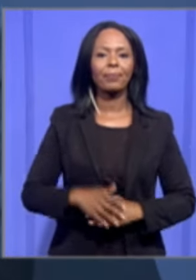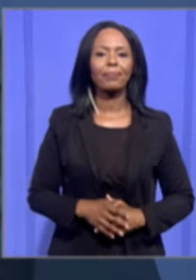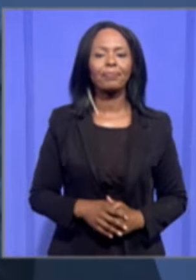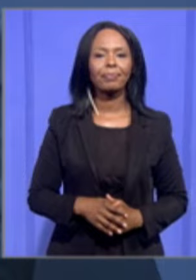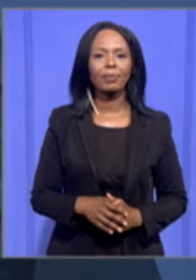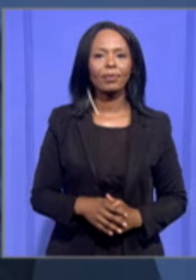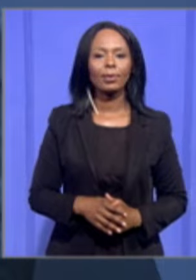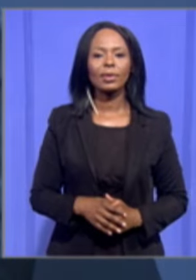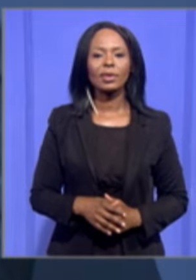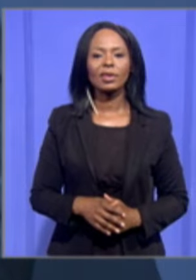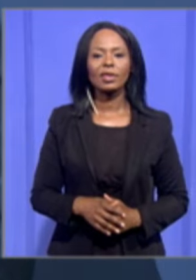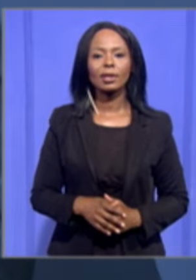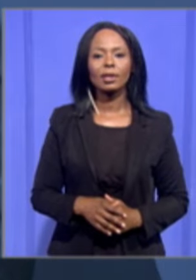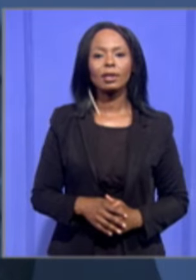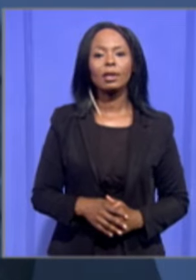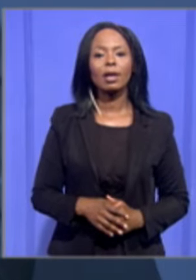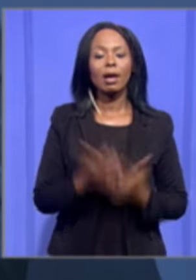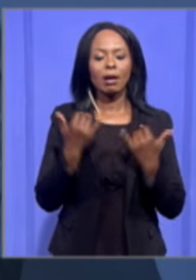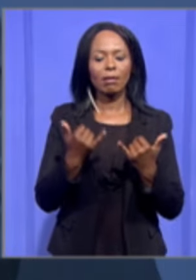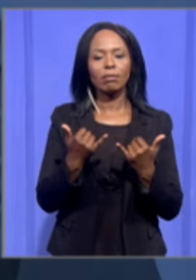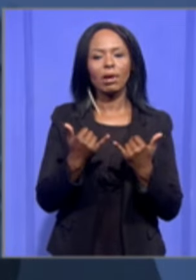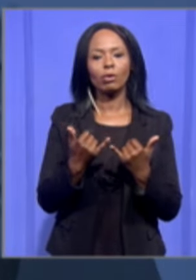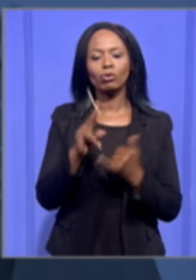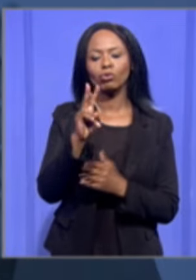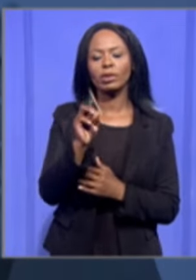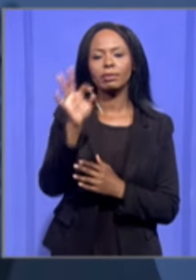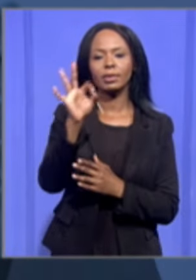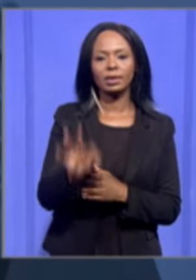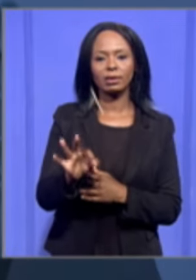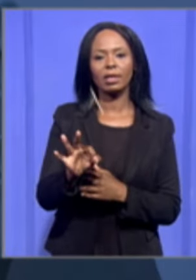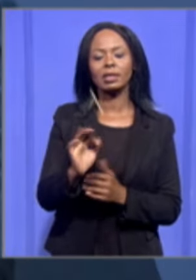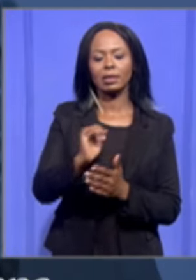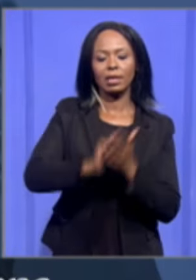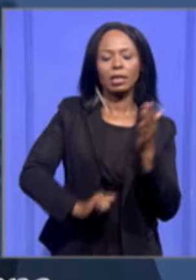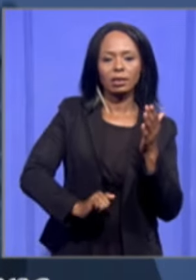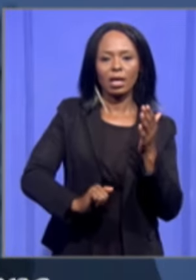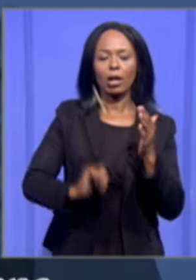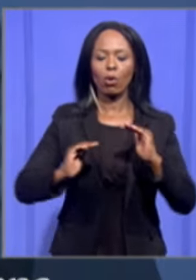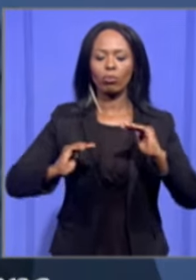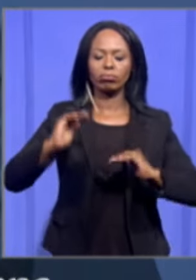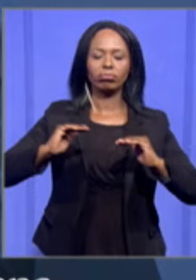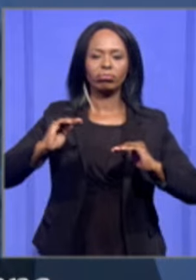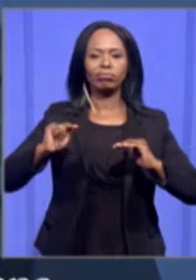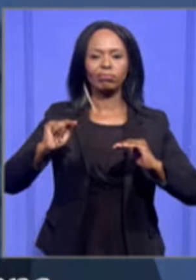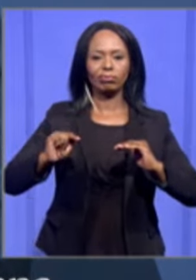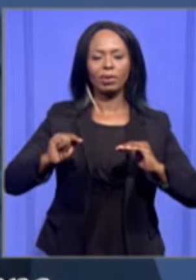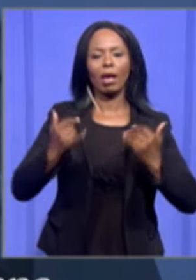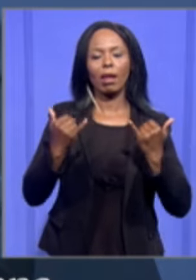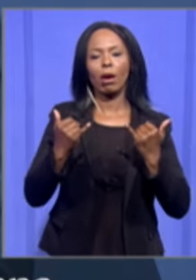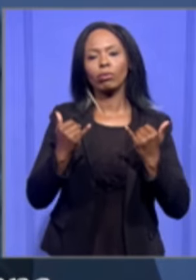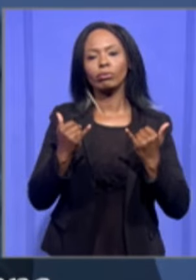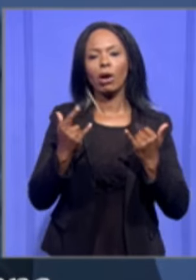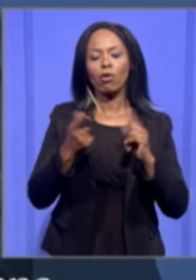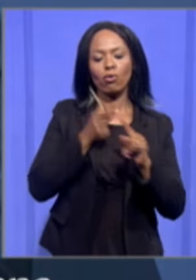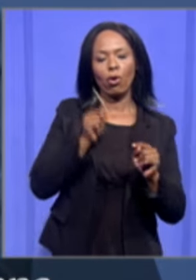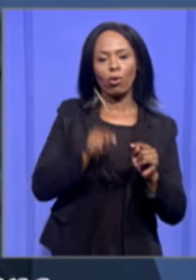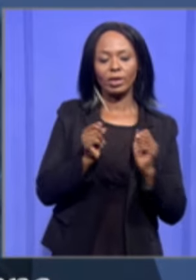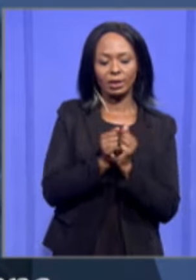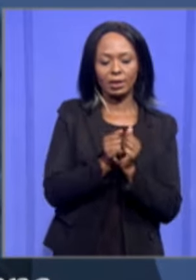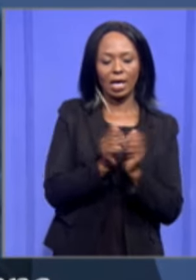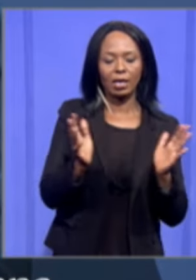enabled 20% reduction in duty. That is 20% competitiveness as of the start